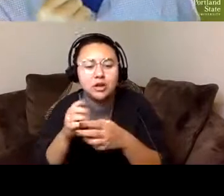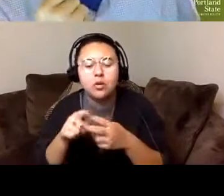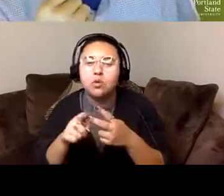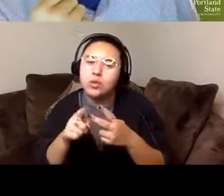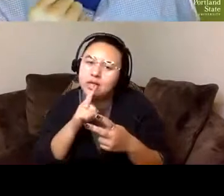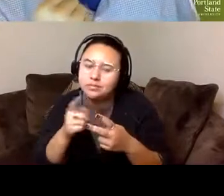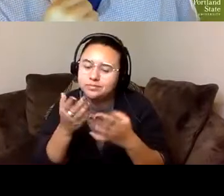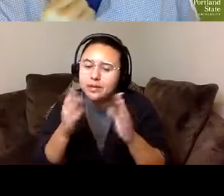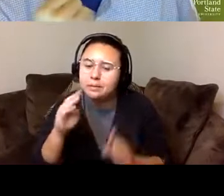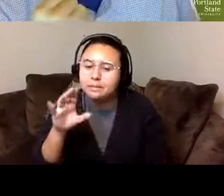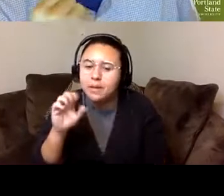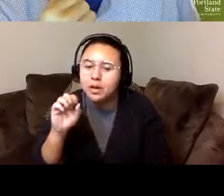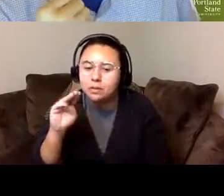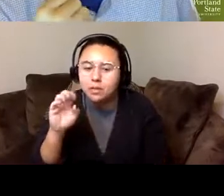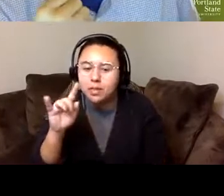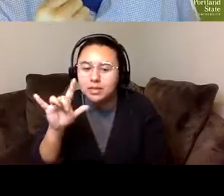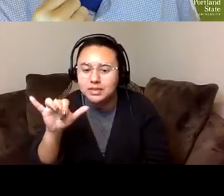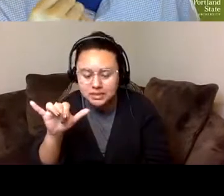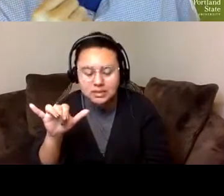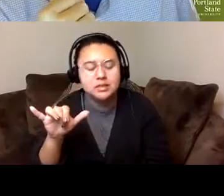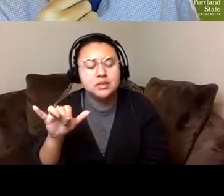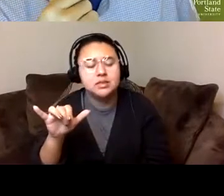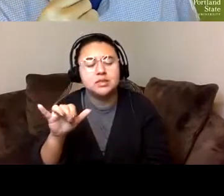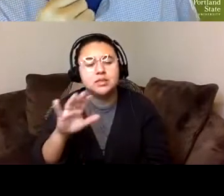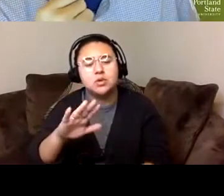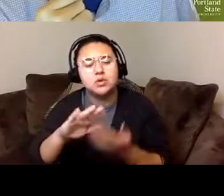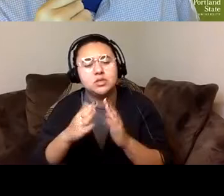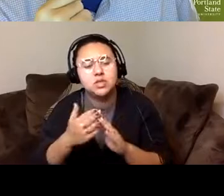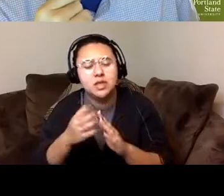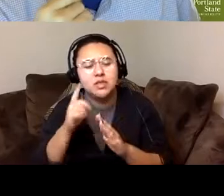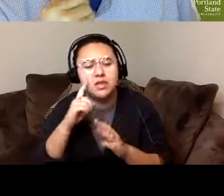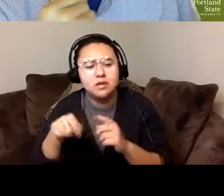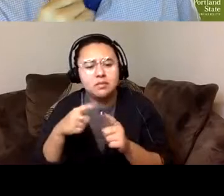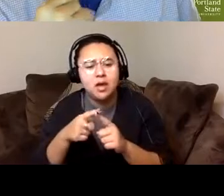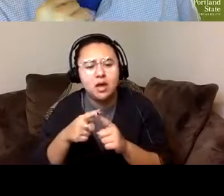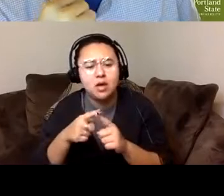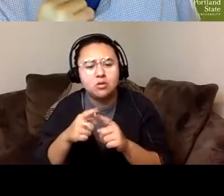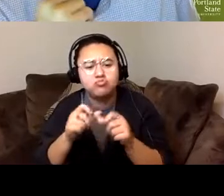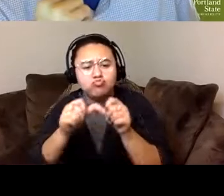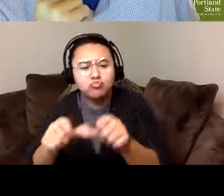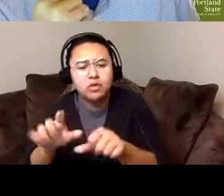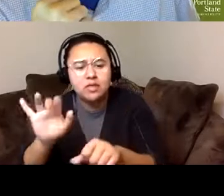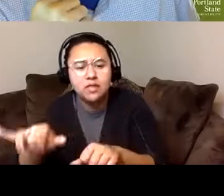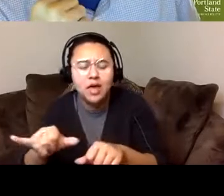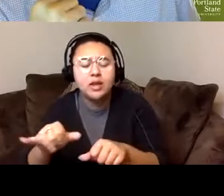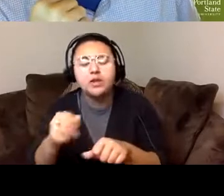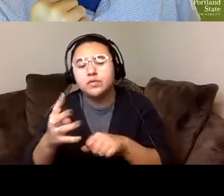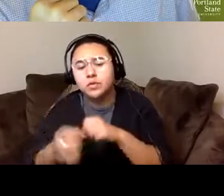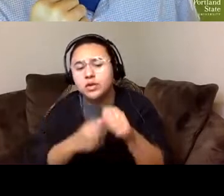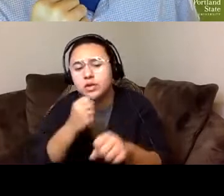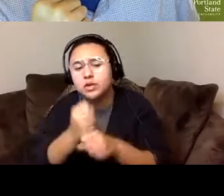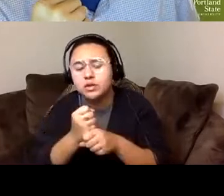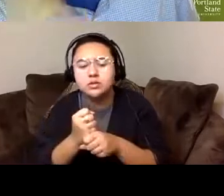say. How does the city think about leveraging that in the next couple of years? And then ultimately, you know, what does that look